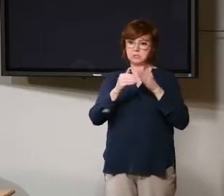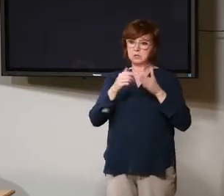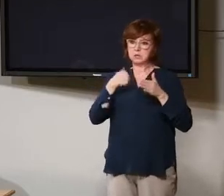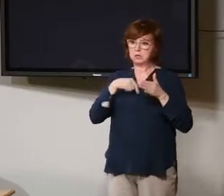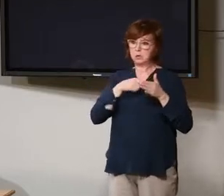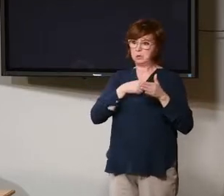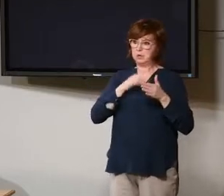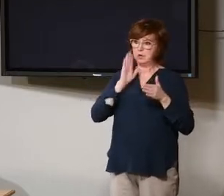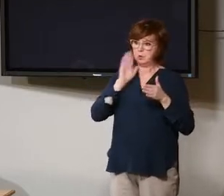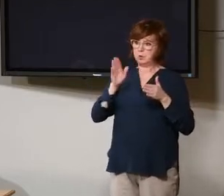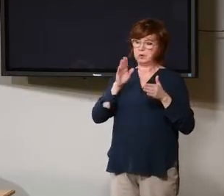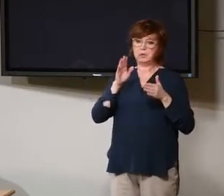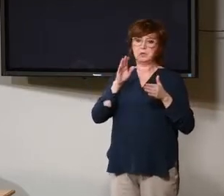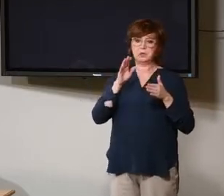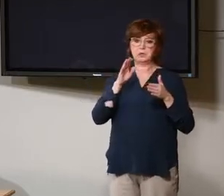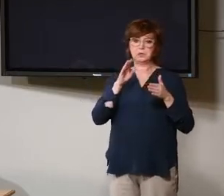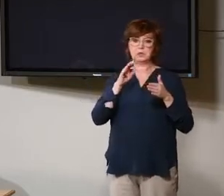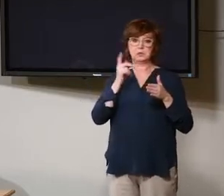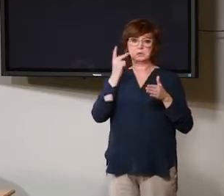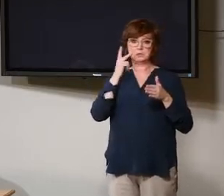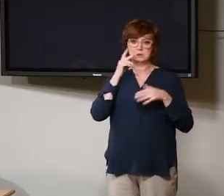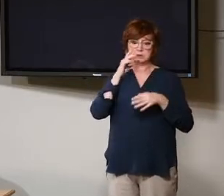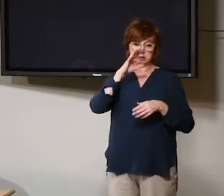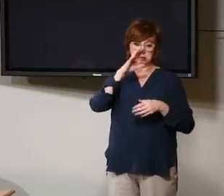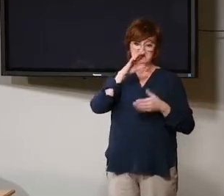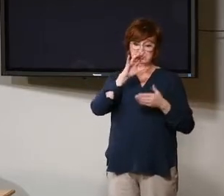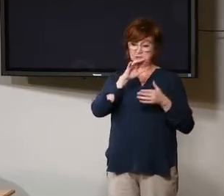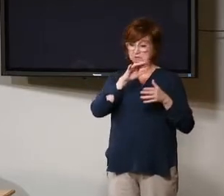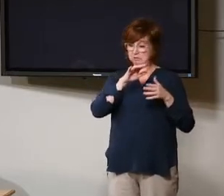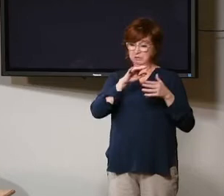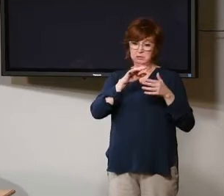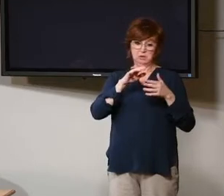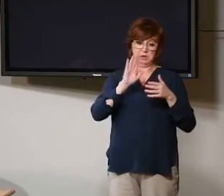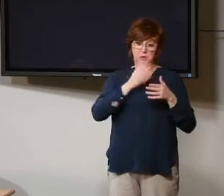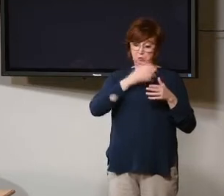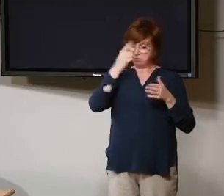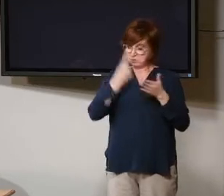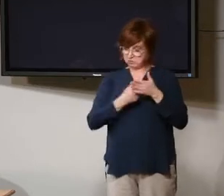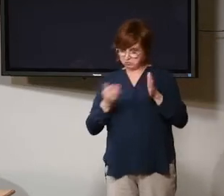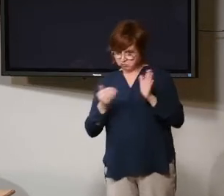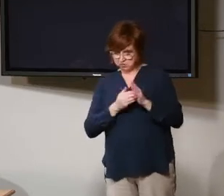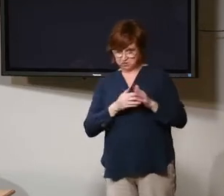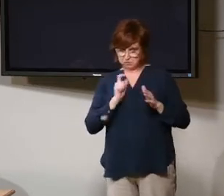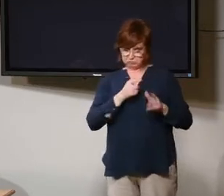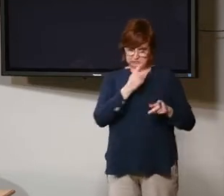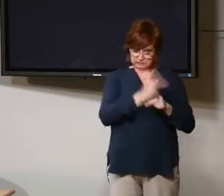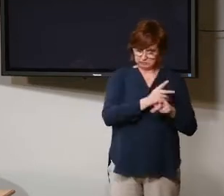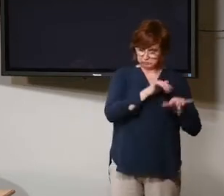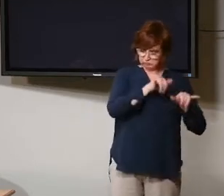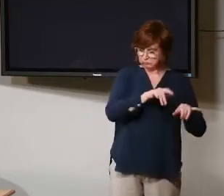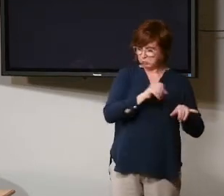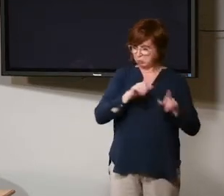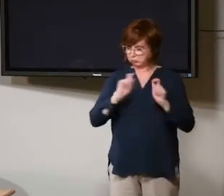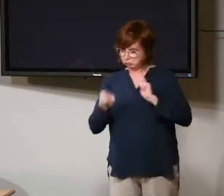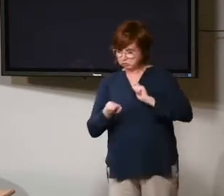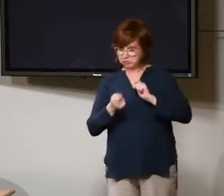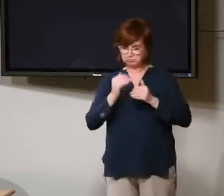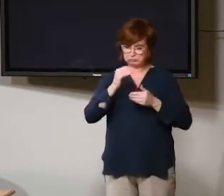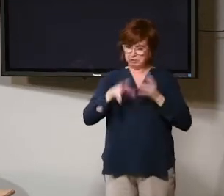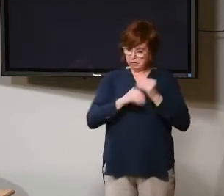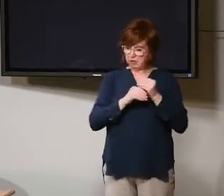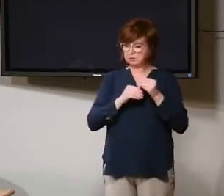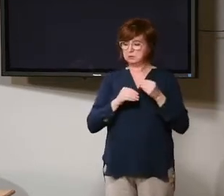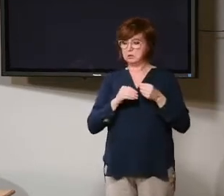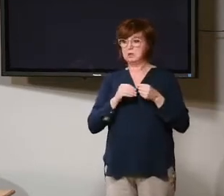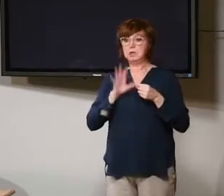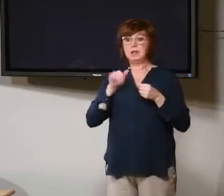contract the number of businesses that are on this list, should we leave it the same, or should we look at expanding it at some point in time. What we're trying to put forward here